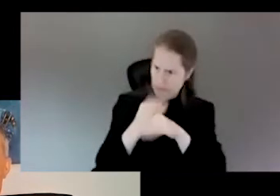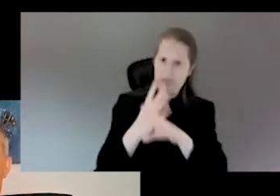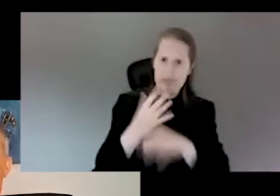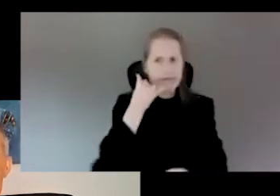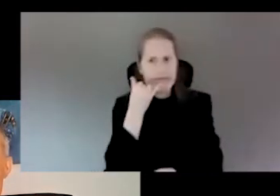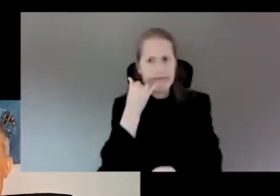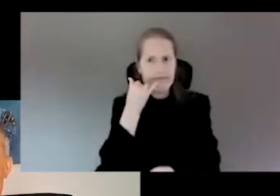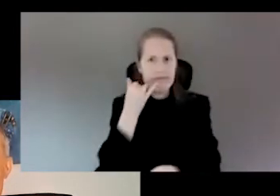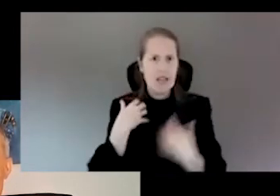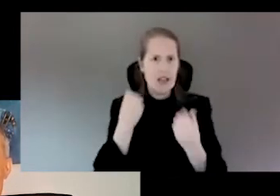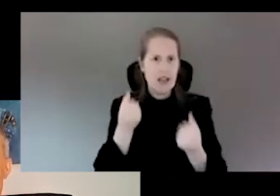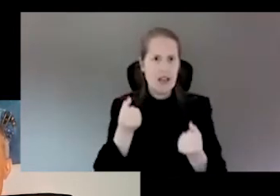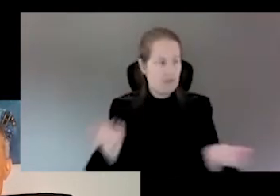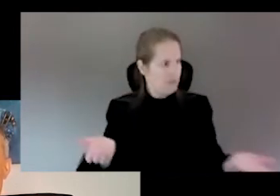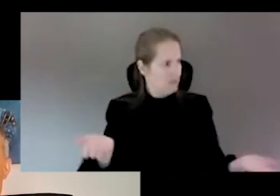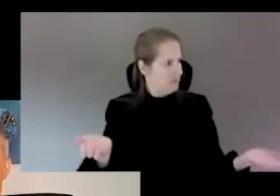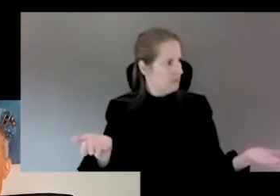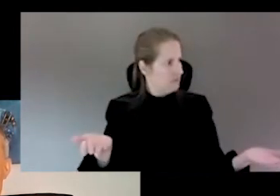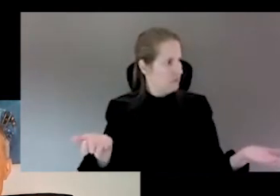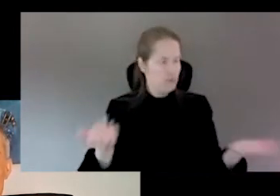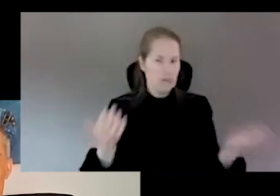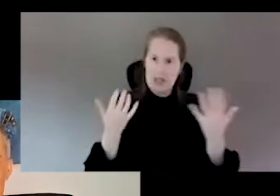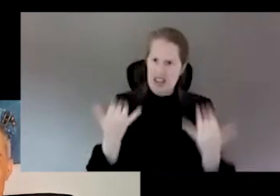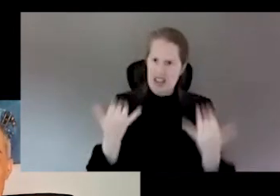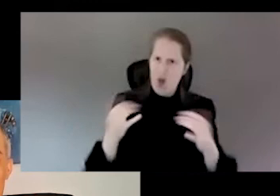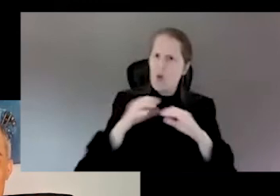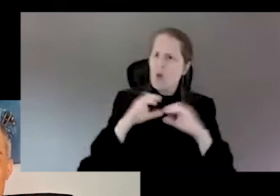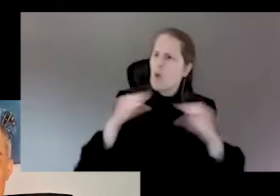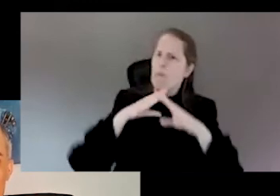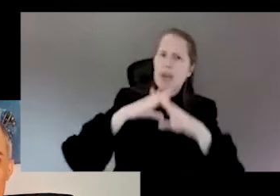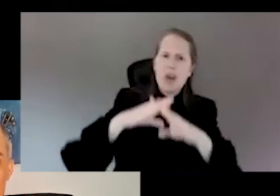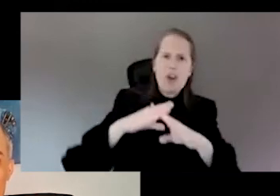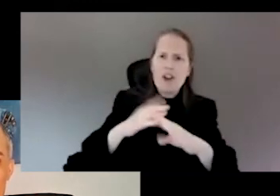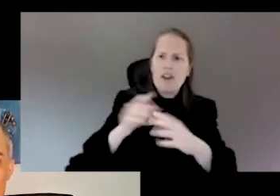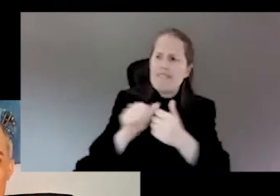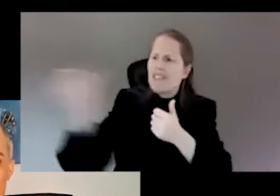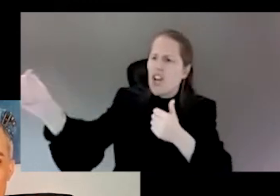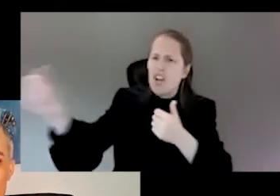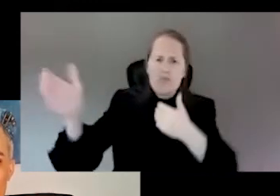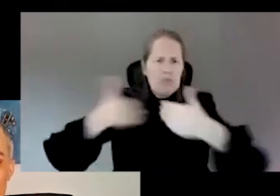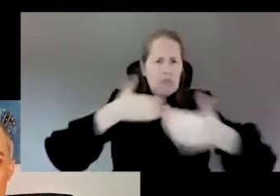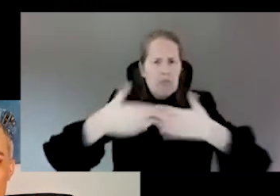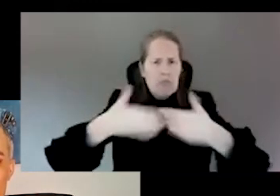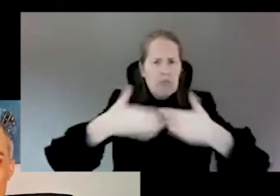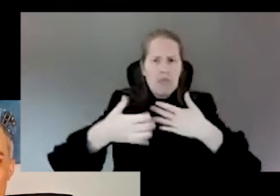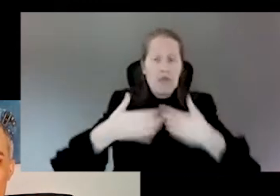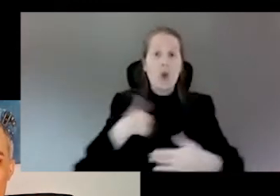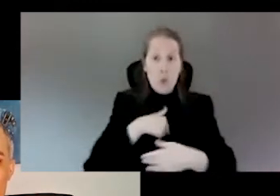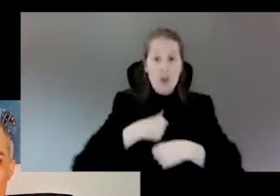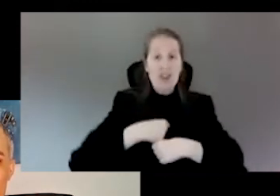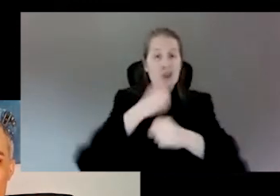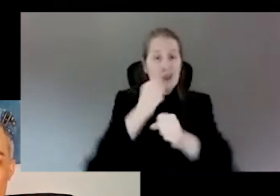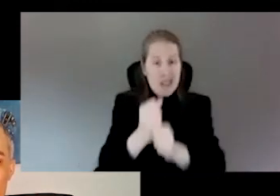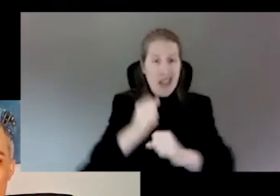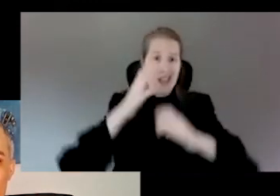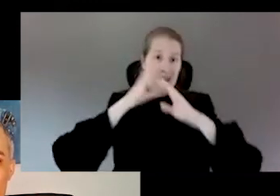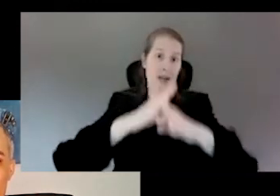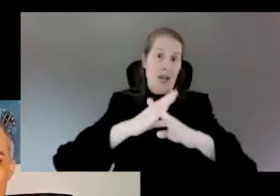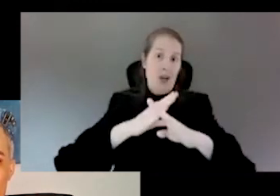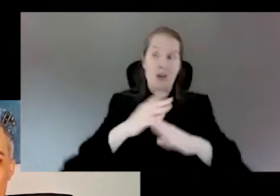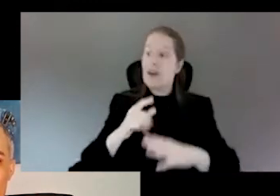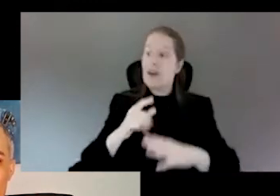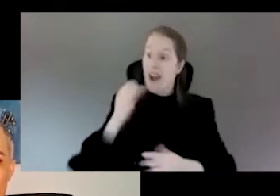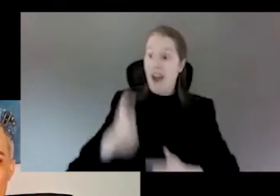this was our opportunity to address that structural inequality that we just created by saying you can only be seen if you lived in